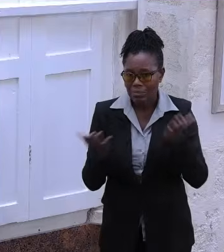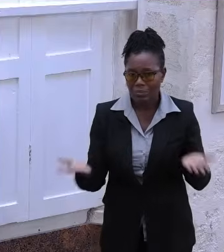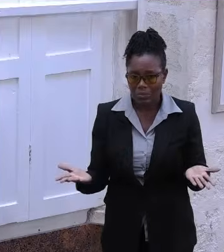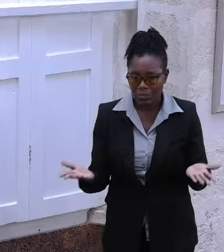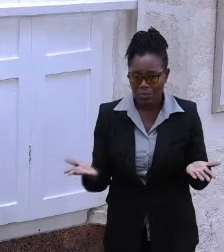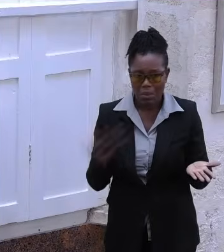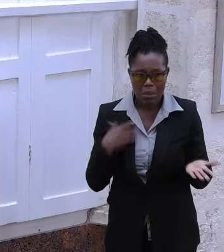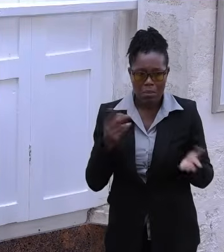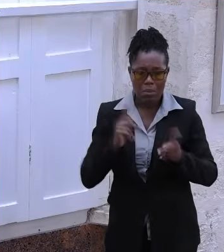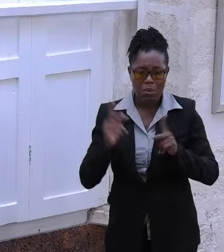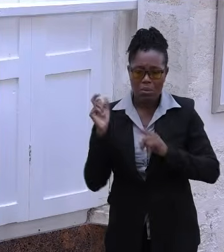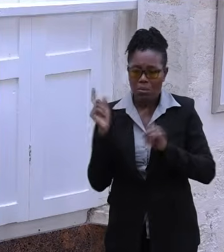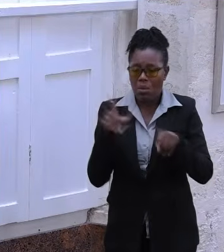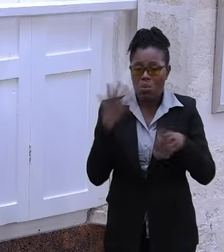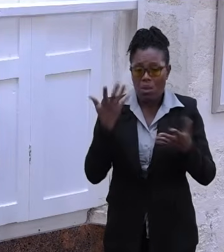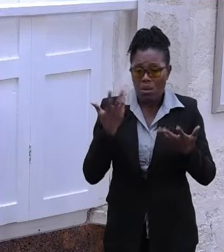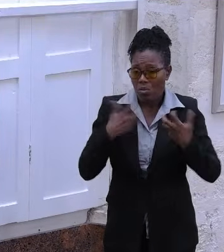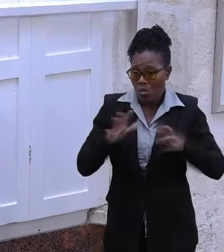war.